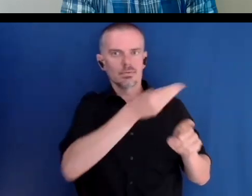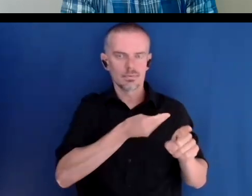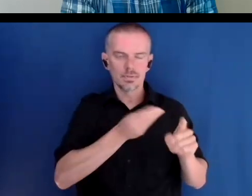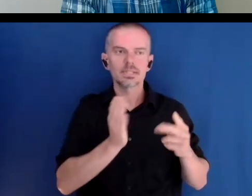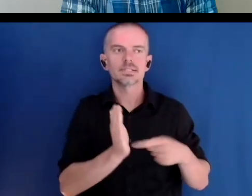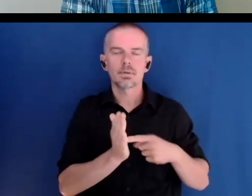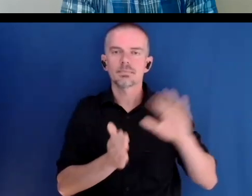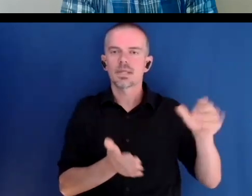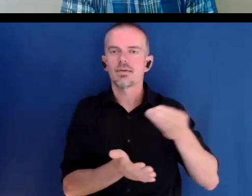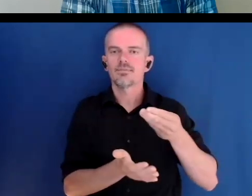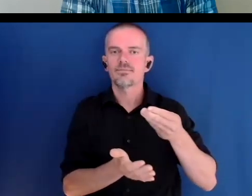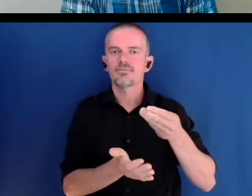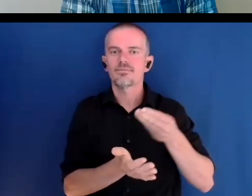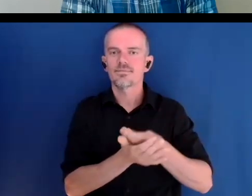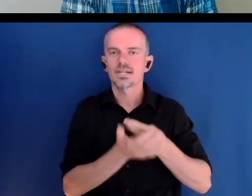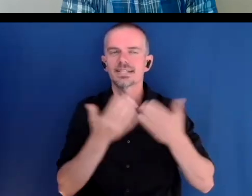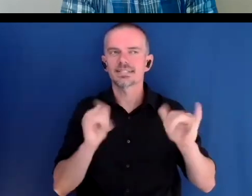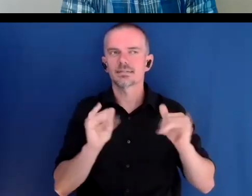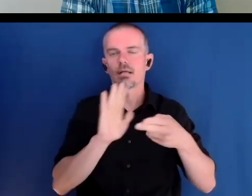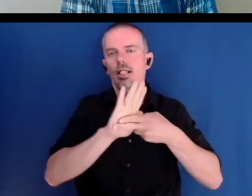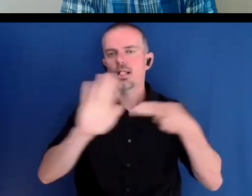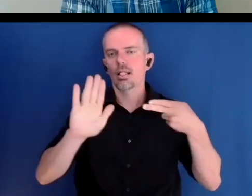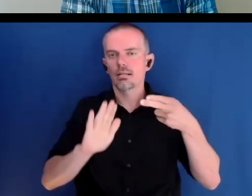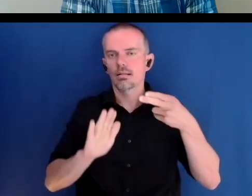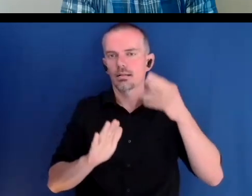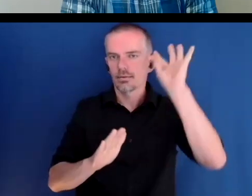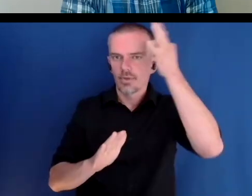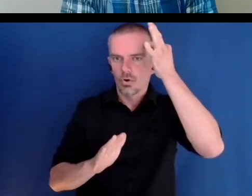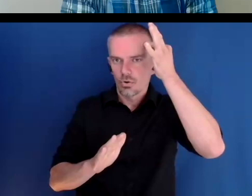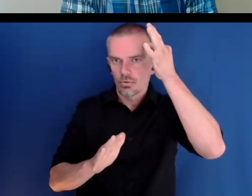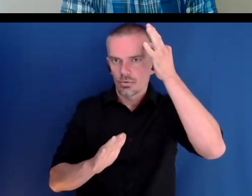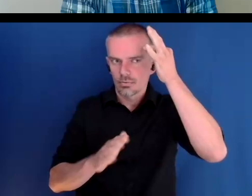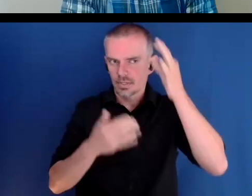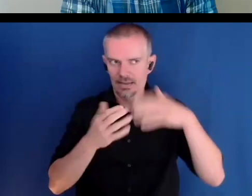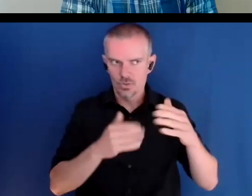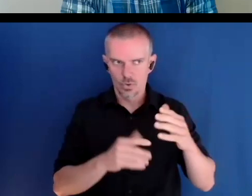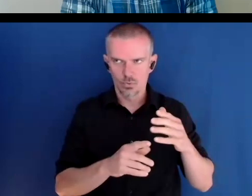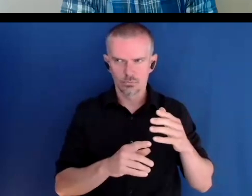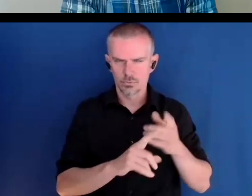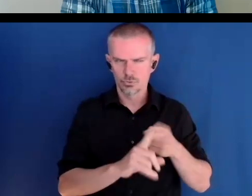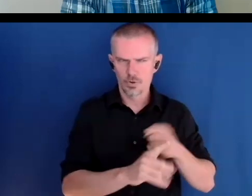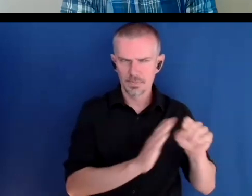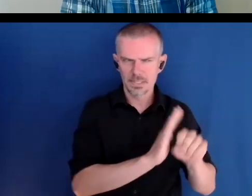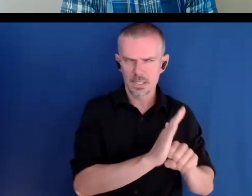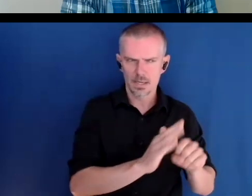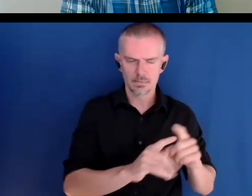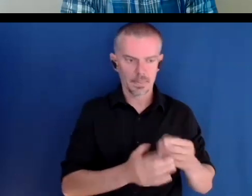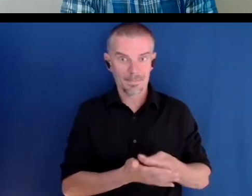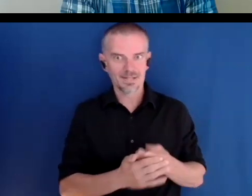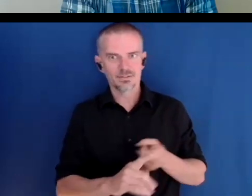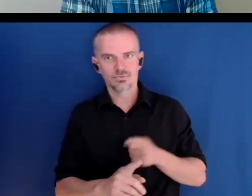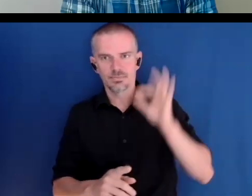funding doesn't lose its federal flavor coming through a state. So you just want to know what's the